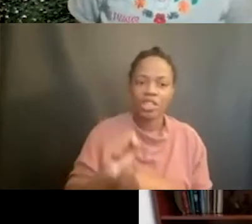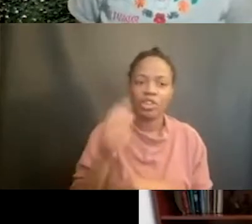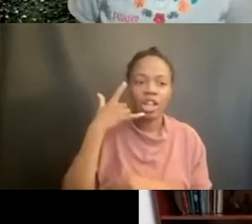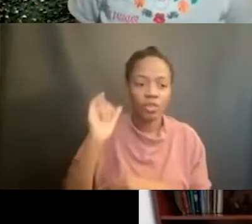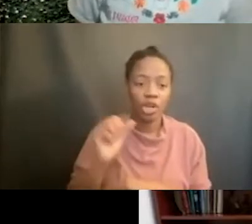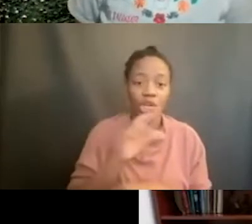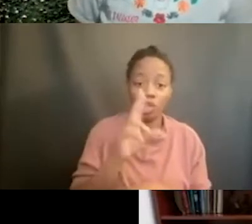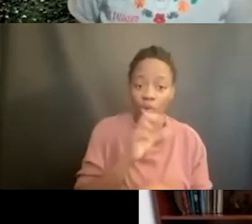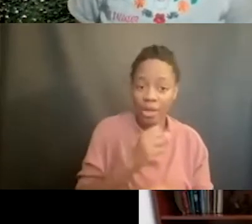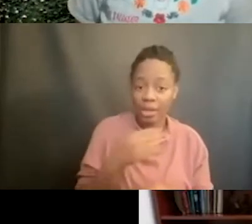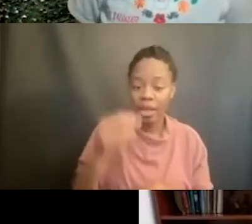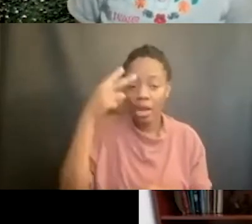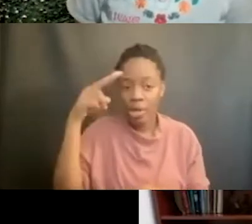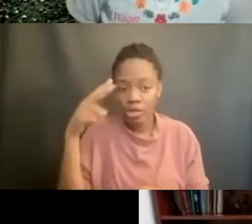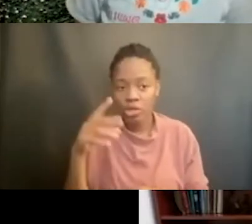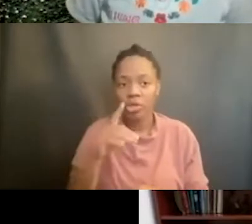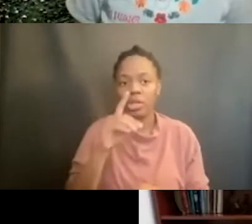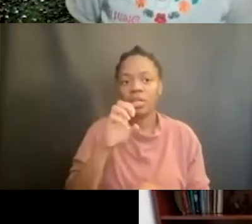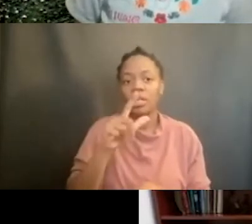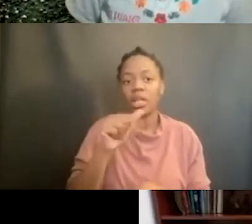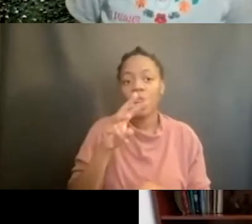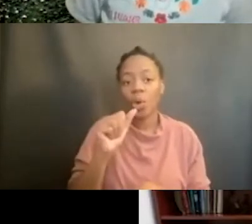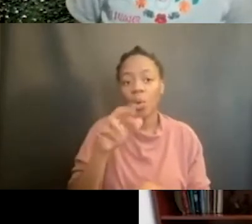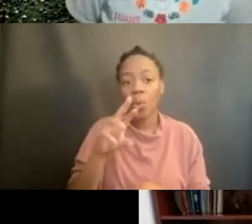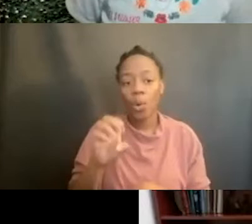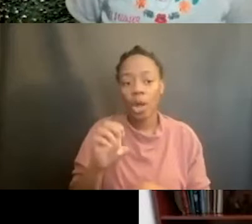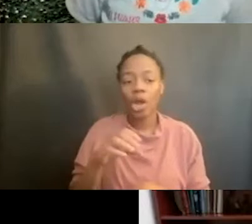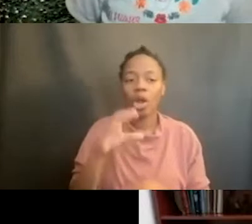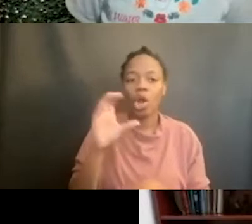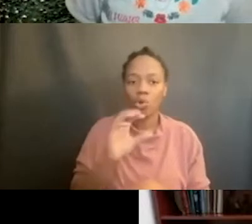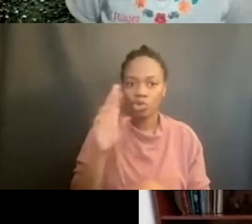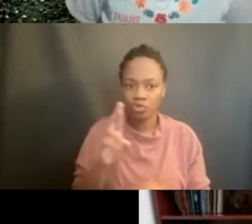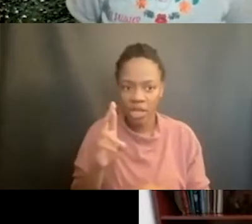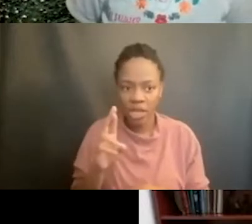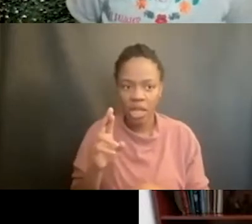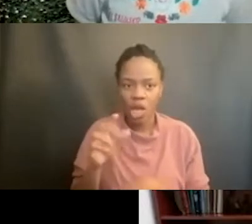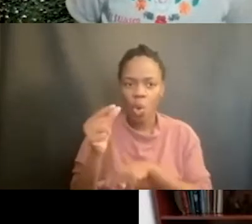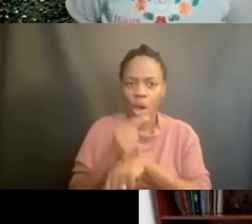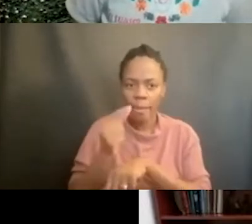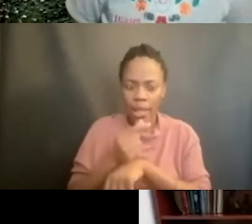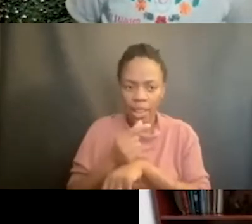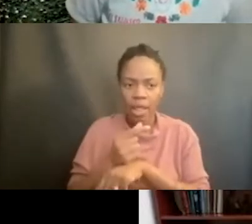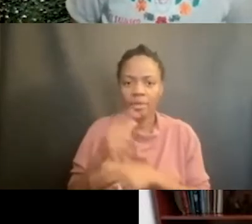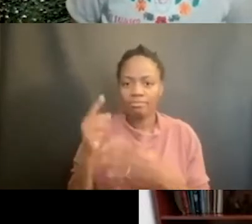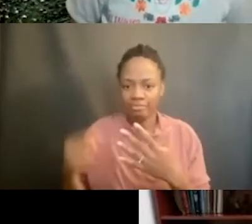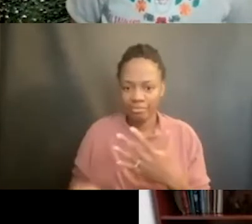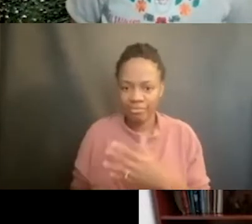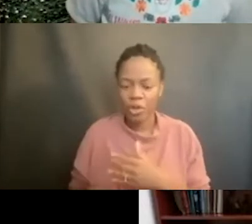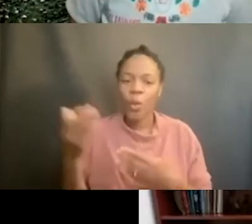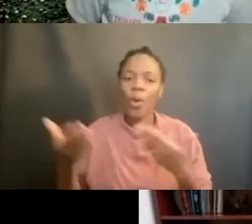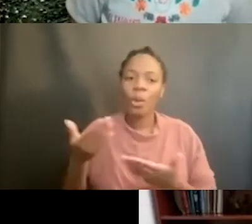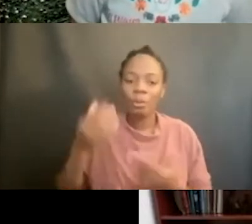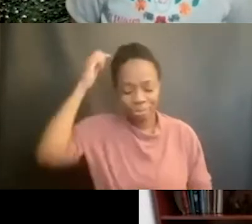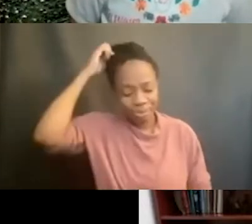Mexico regions, Delaware, Costa Rica, Nicaragua, and Guatemala. Welcome. Thank you.